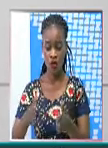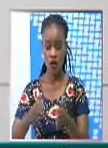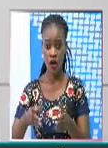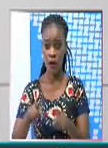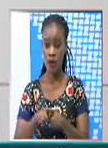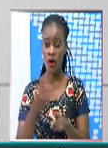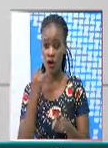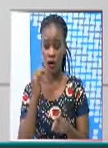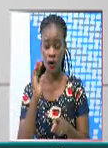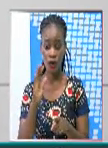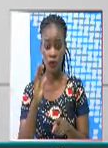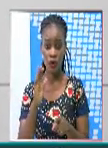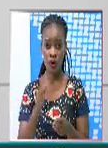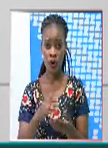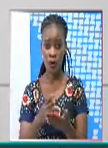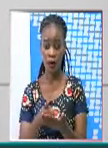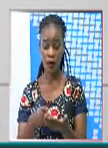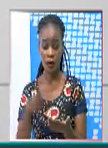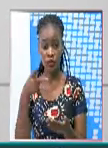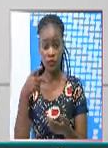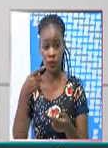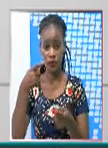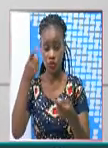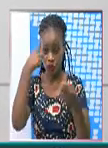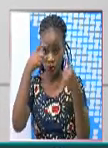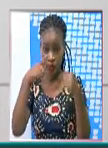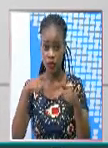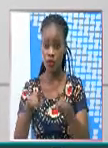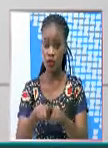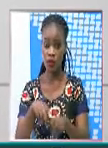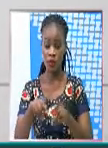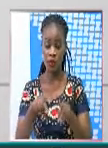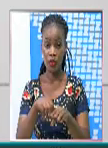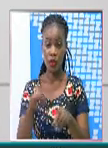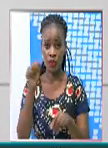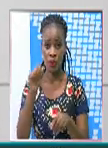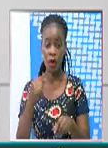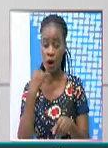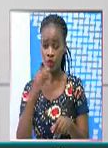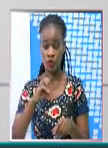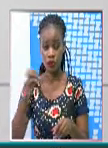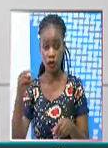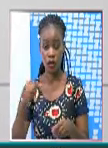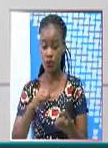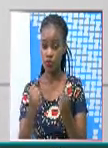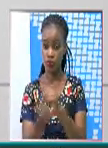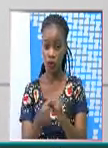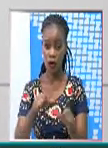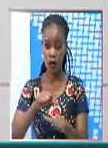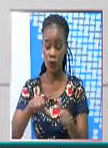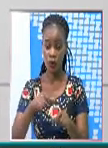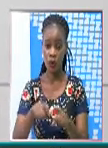we want to be part of the skilling, to skill people to also to change their attitude about life,